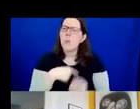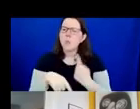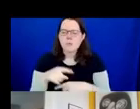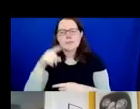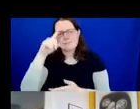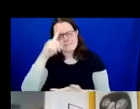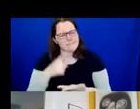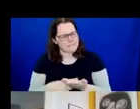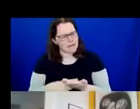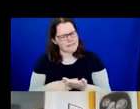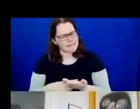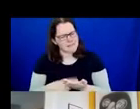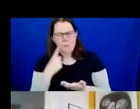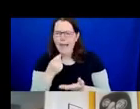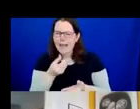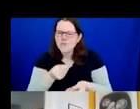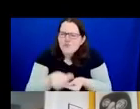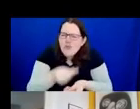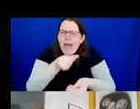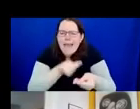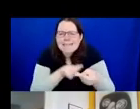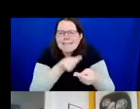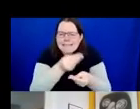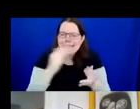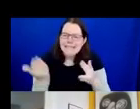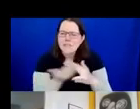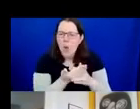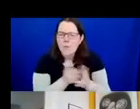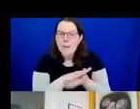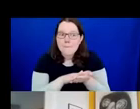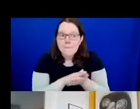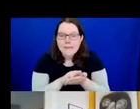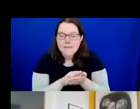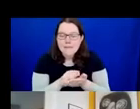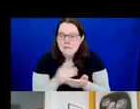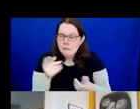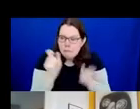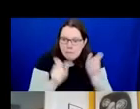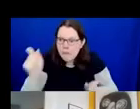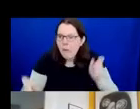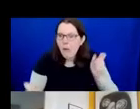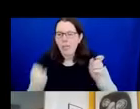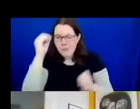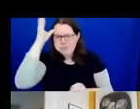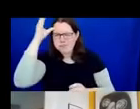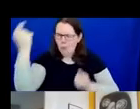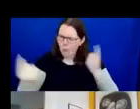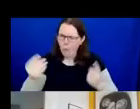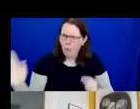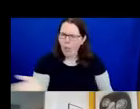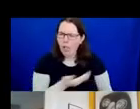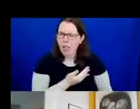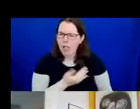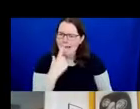zone, a space in which different forms of expertise can come together in a non-hierarchical setting to generate